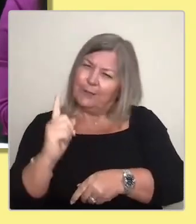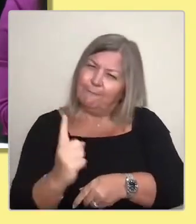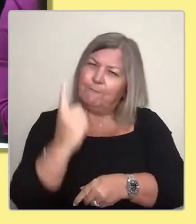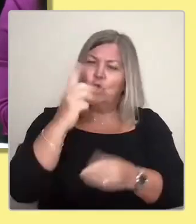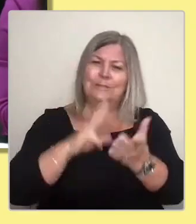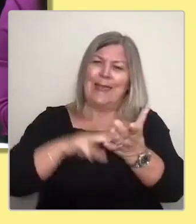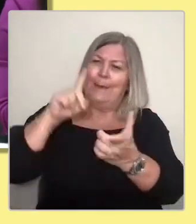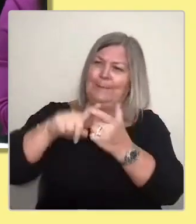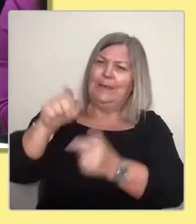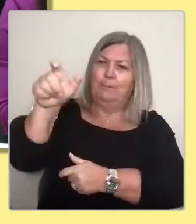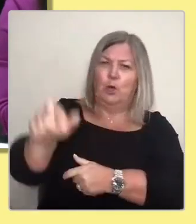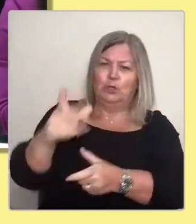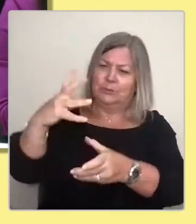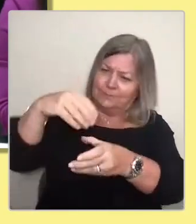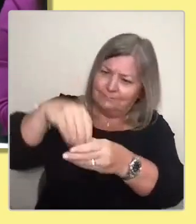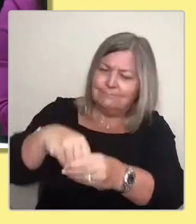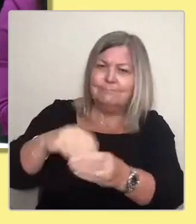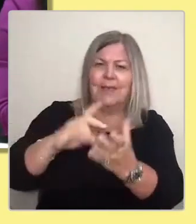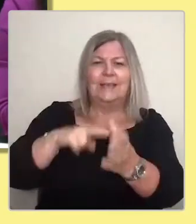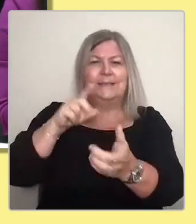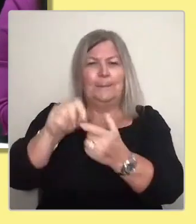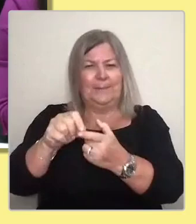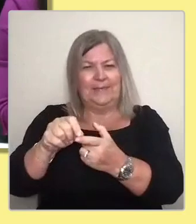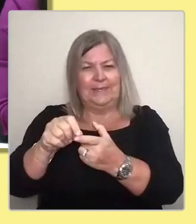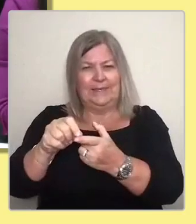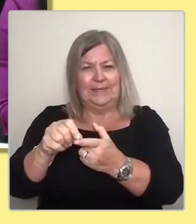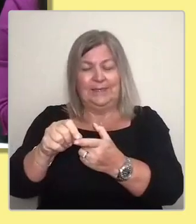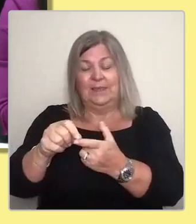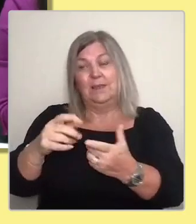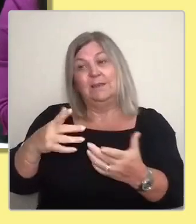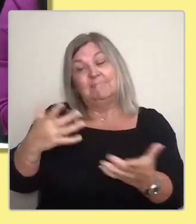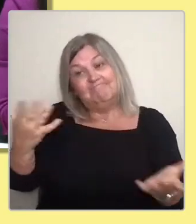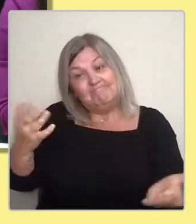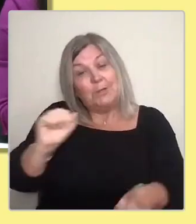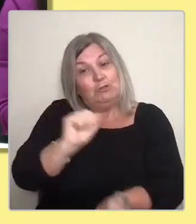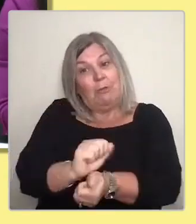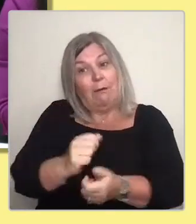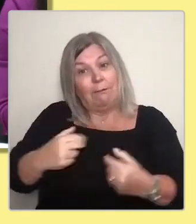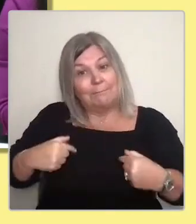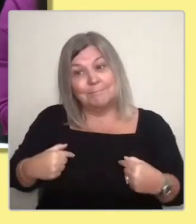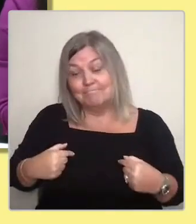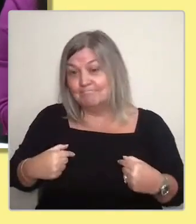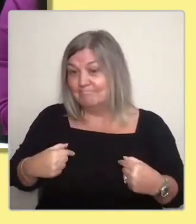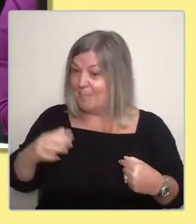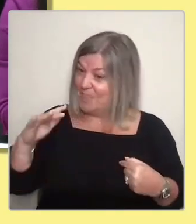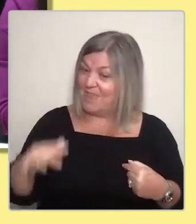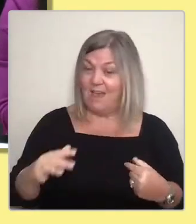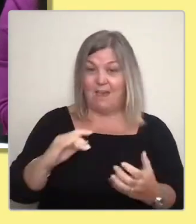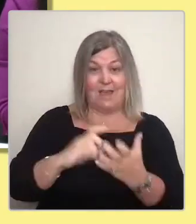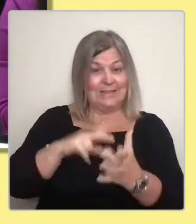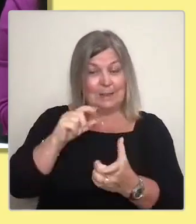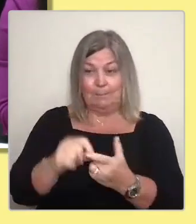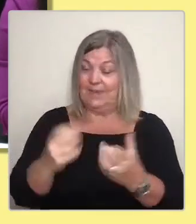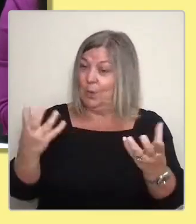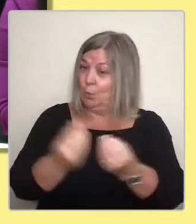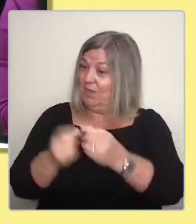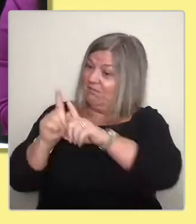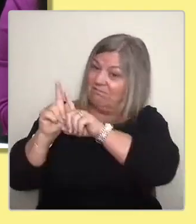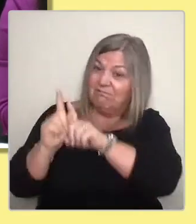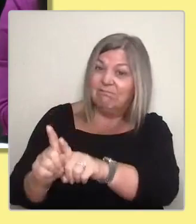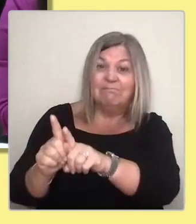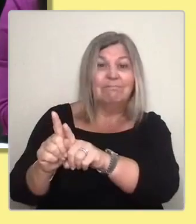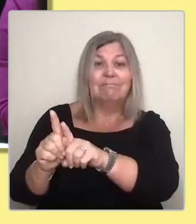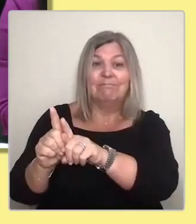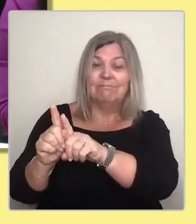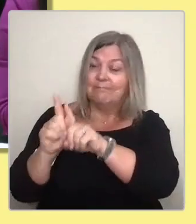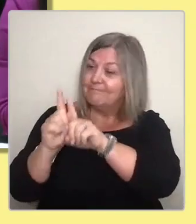telling me that's the case. I'm afraid you're stuck with me, whatever happens. You're going to find me with you, shoulder to shoulder,